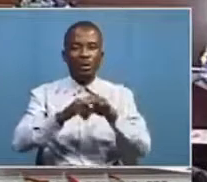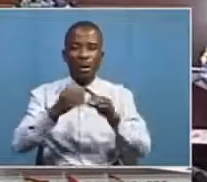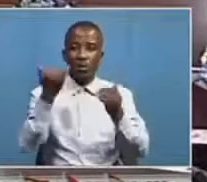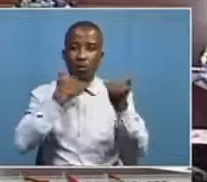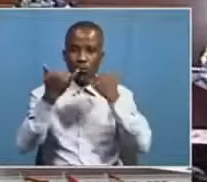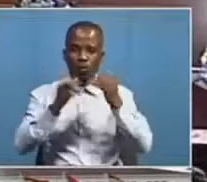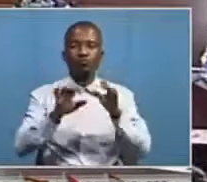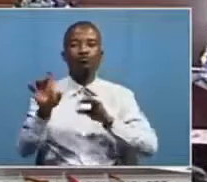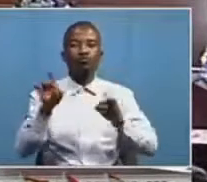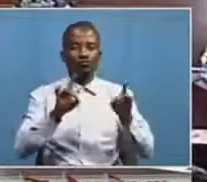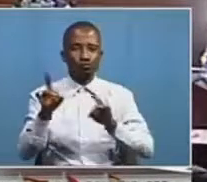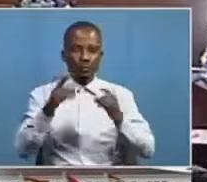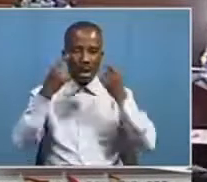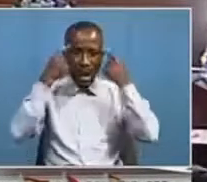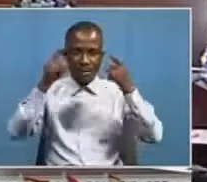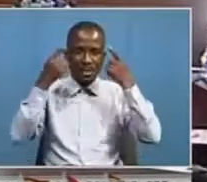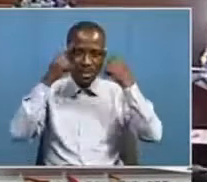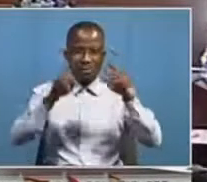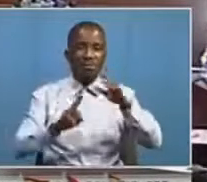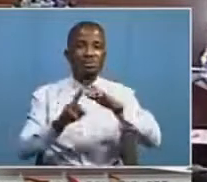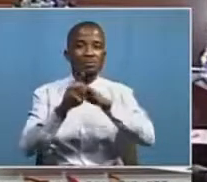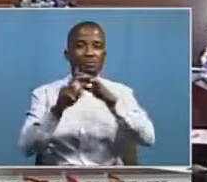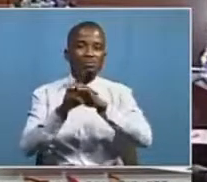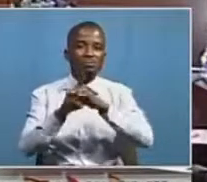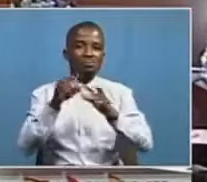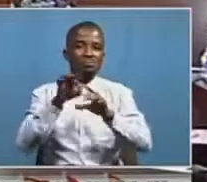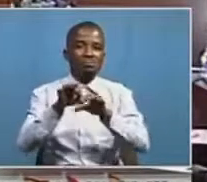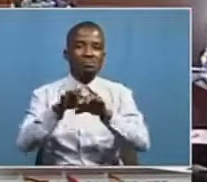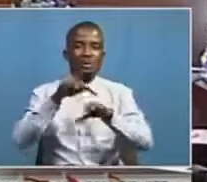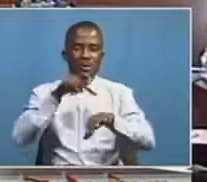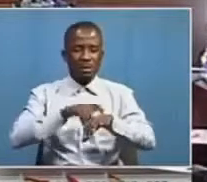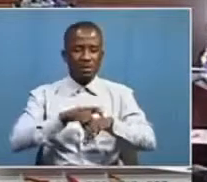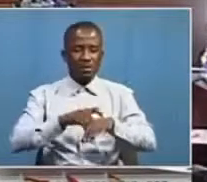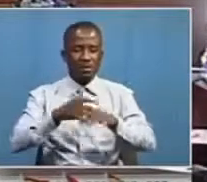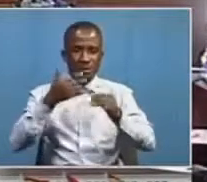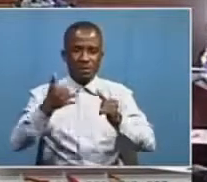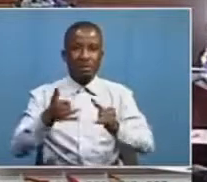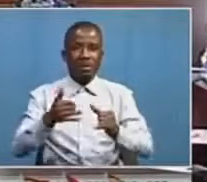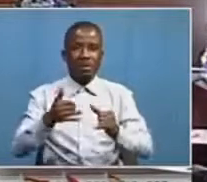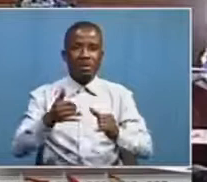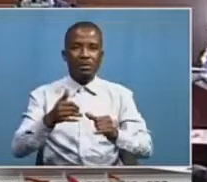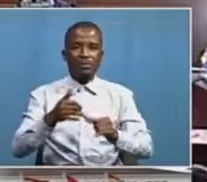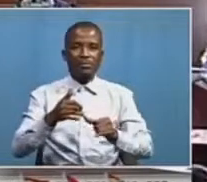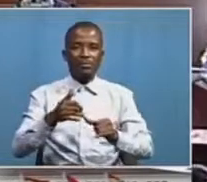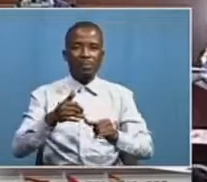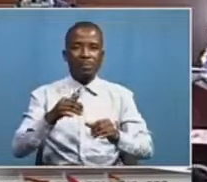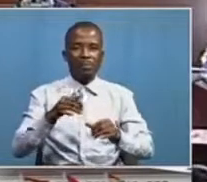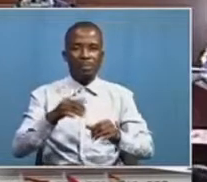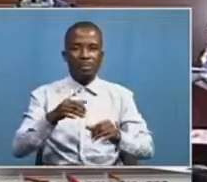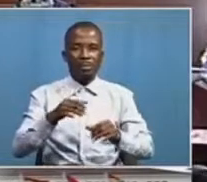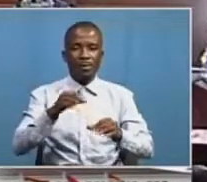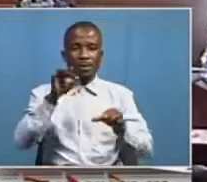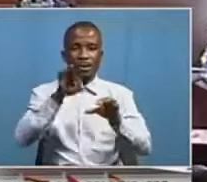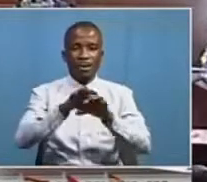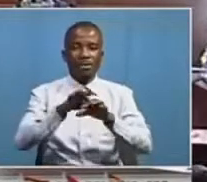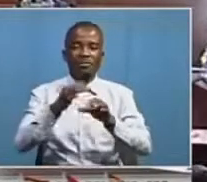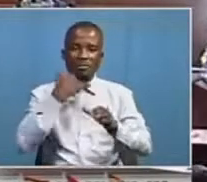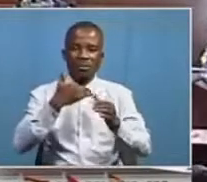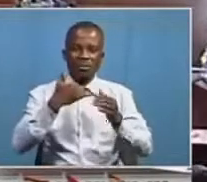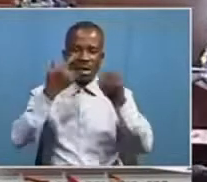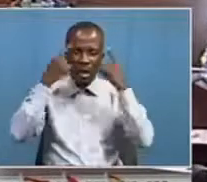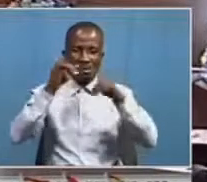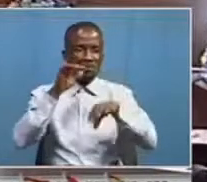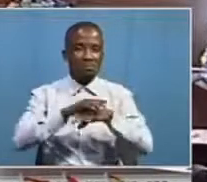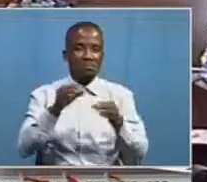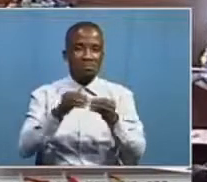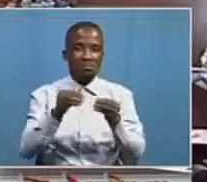some other imperfection occur during an election. Because absolute electoral imperfection is unlikely and because